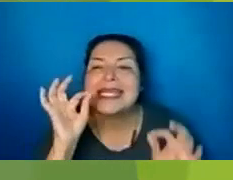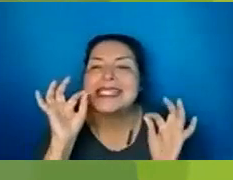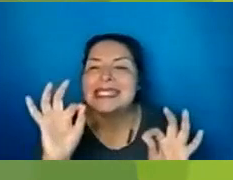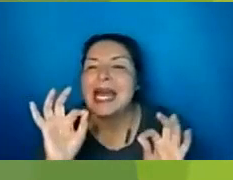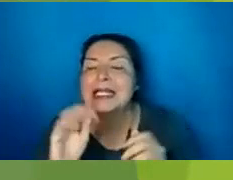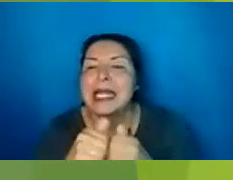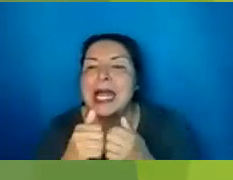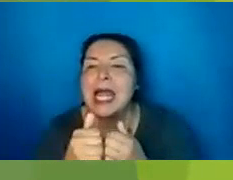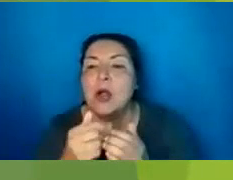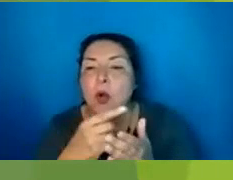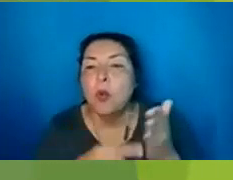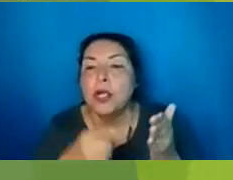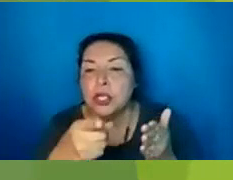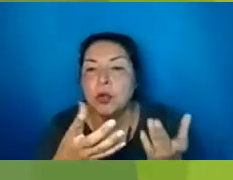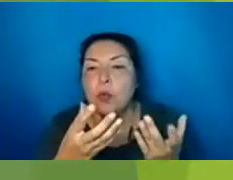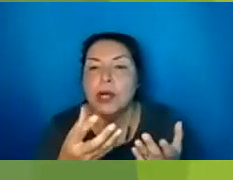want to hear.